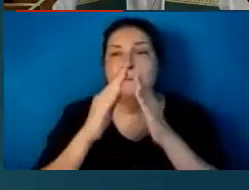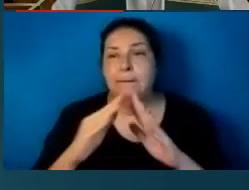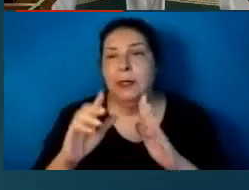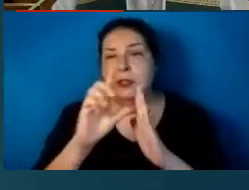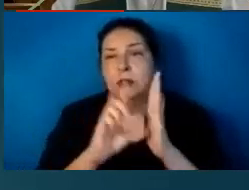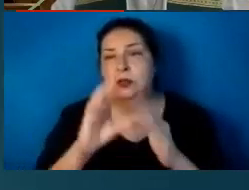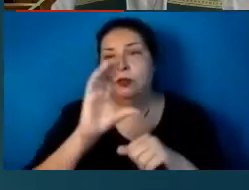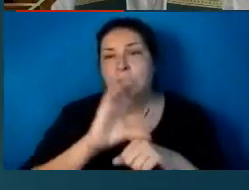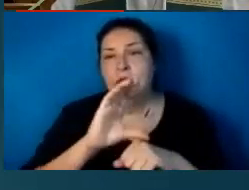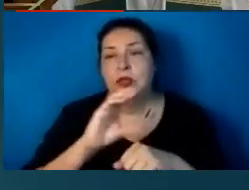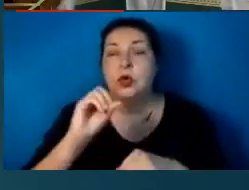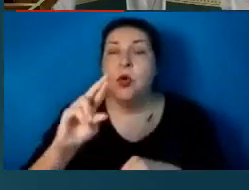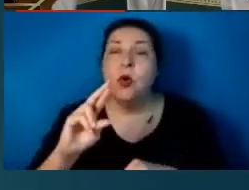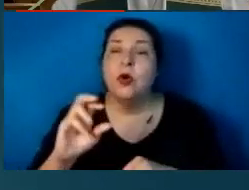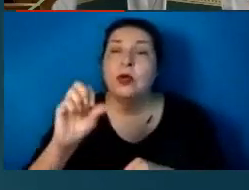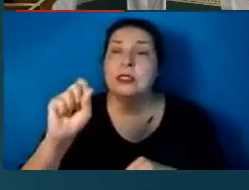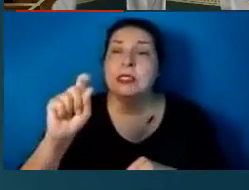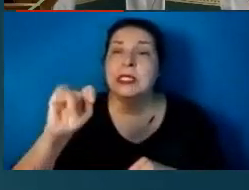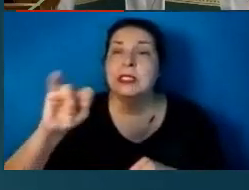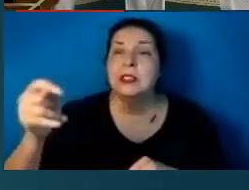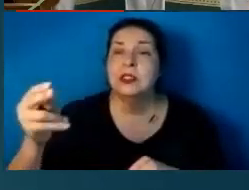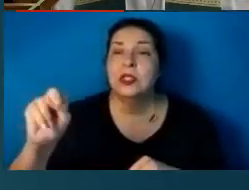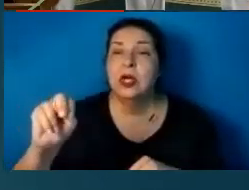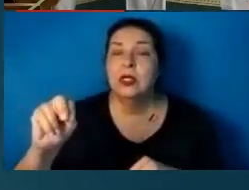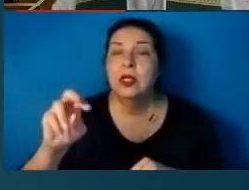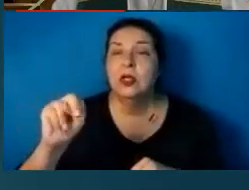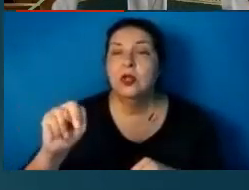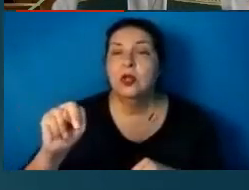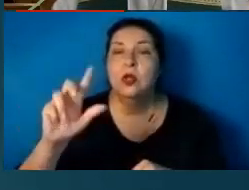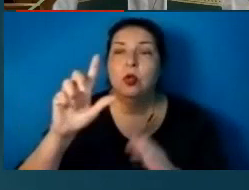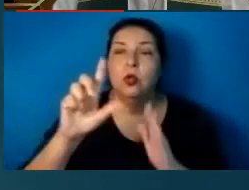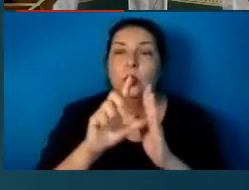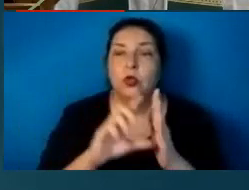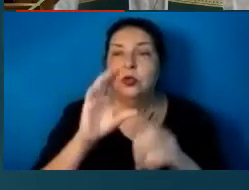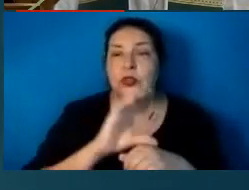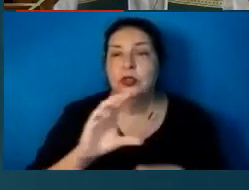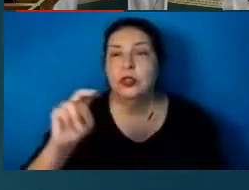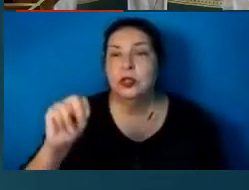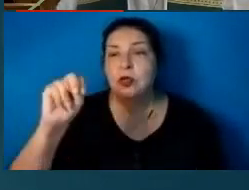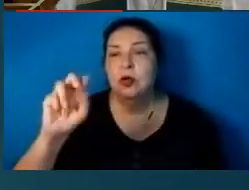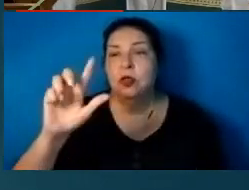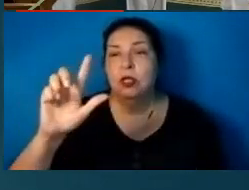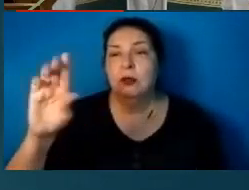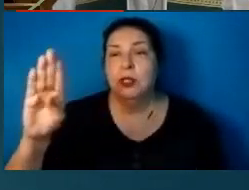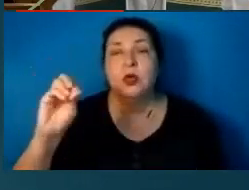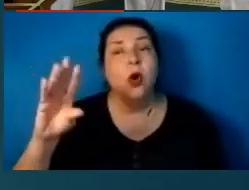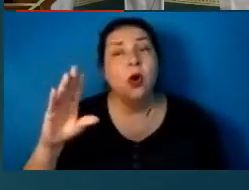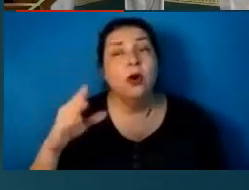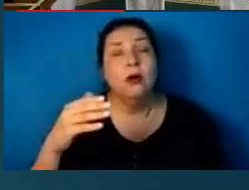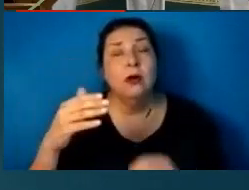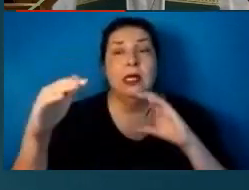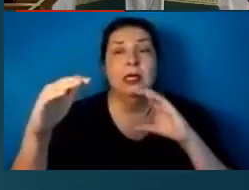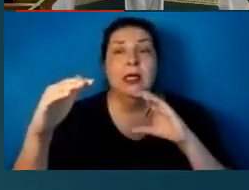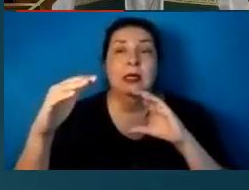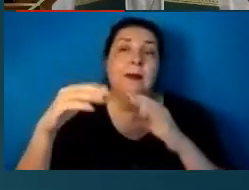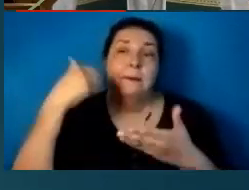California, or St. John Lutheran Church, North Long Beach. May I also send in a request via mail.